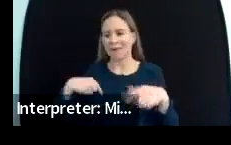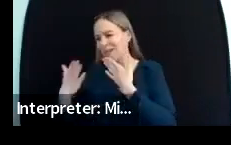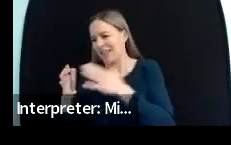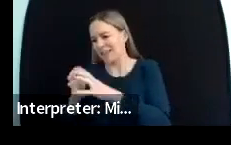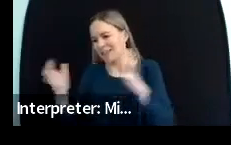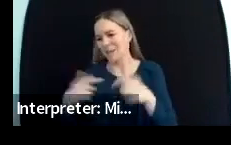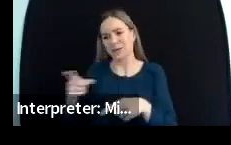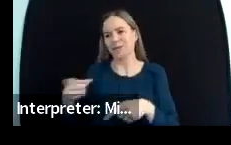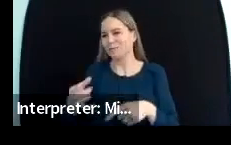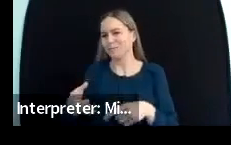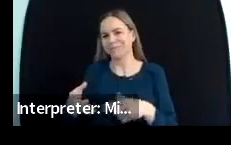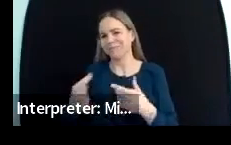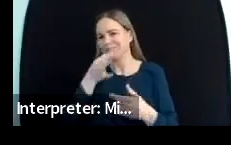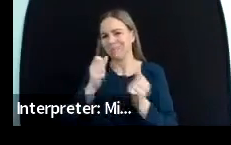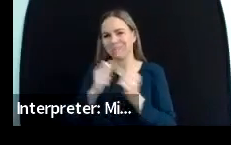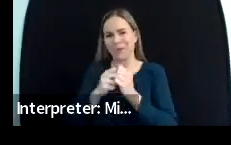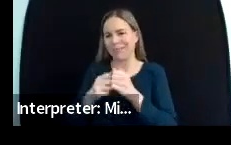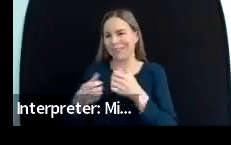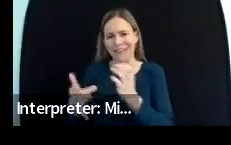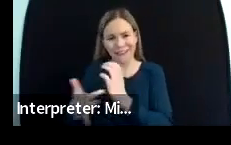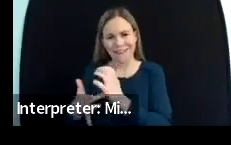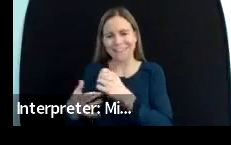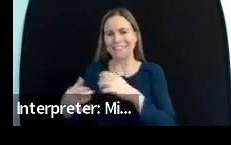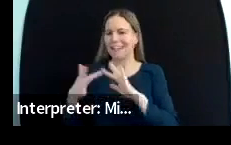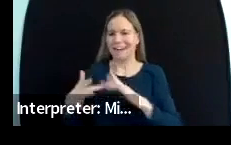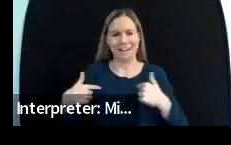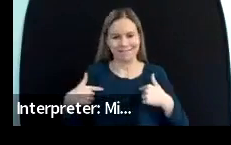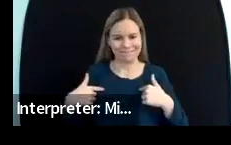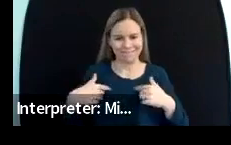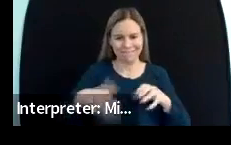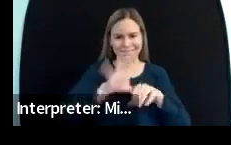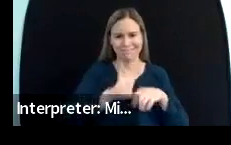at the internet than I am and technology. So we're gonna ask all of you to go to